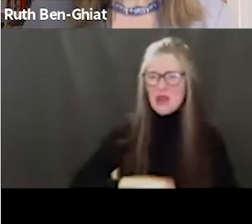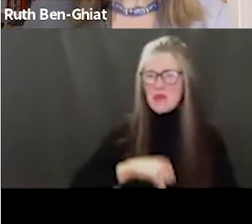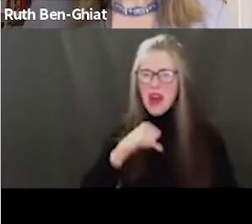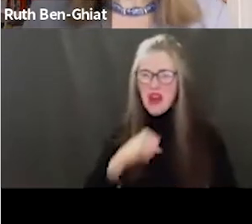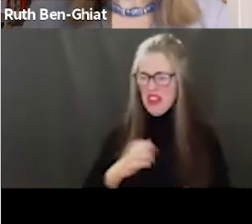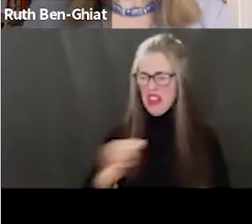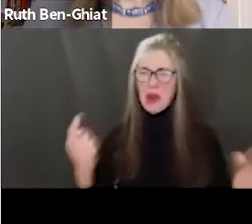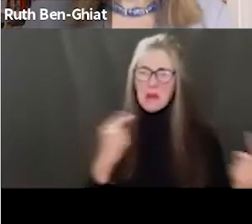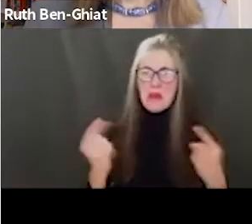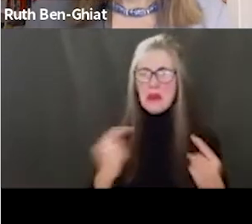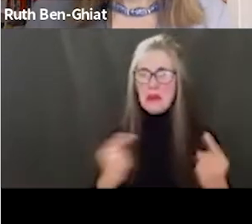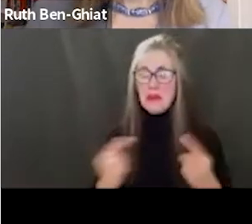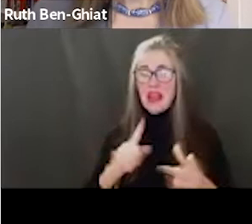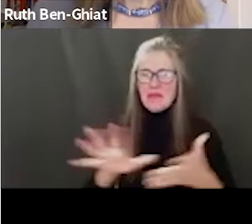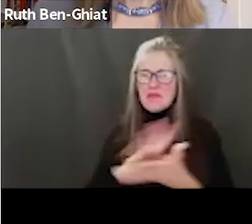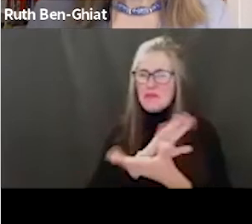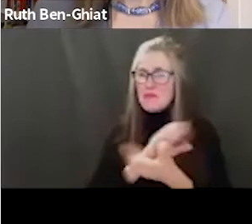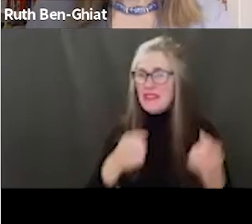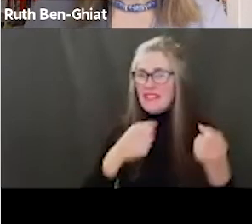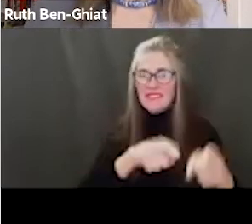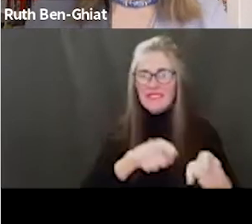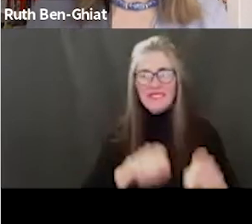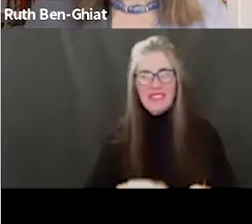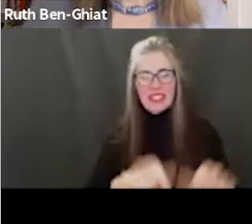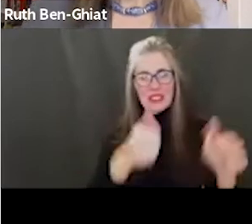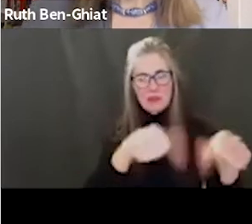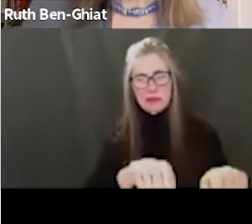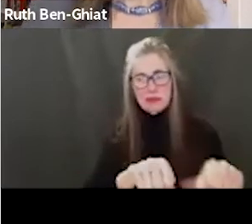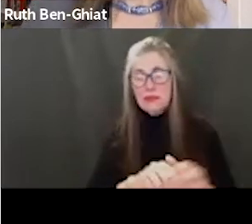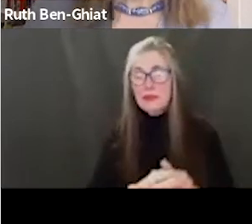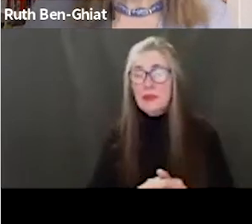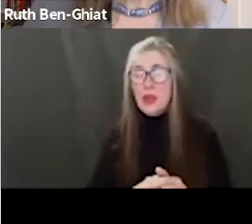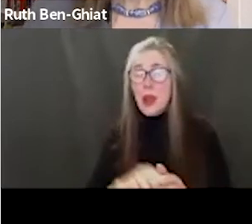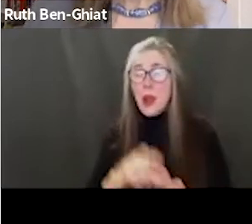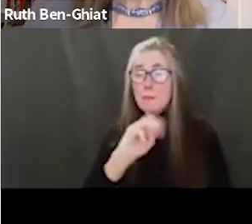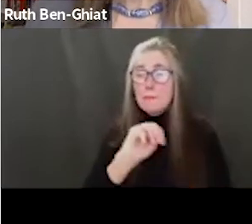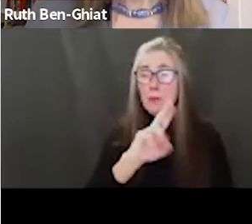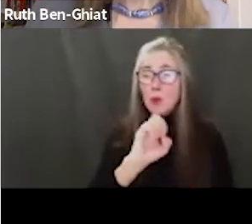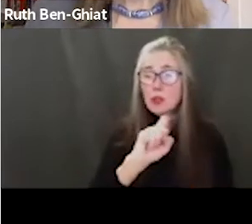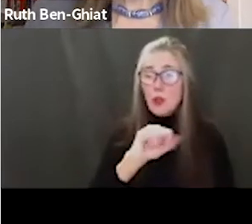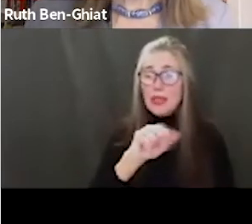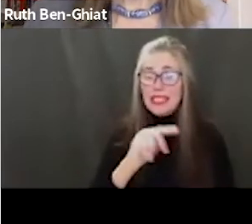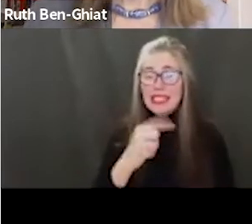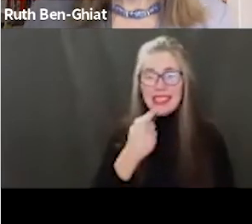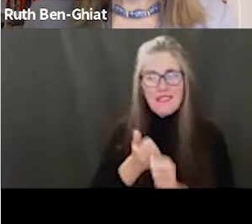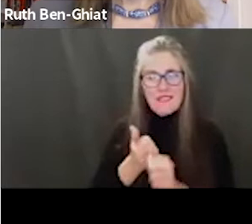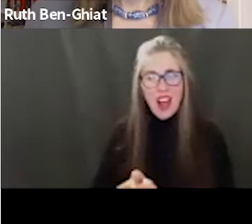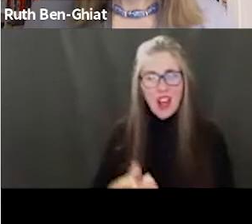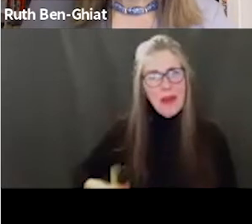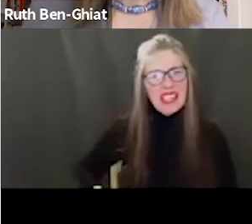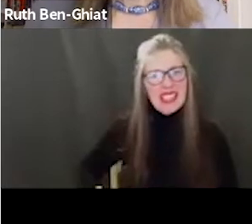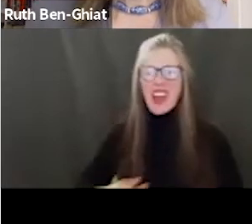and implemented to disastrous effect. Mussolini said, "I follow my instincts and I'm never